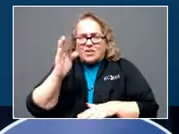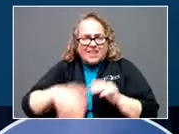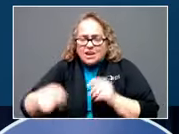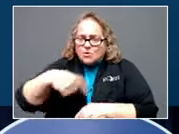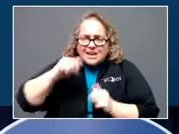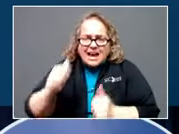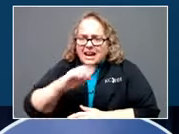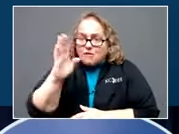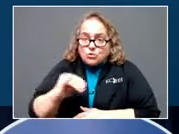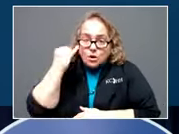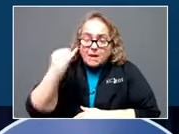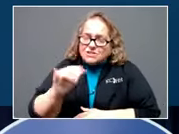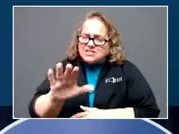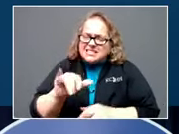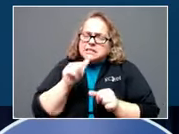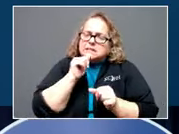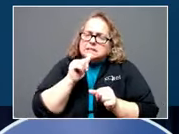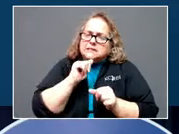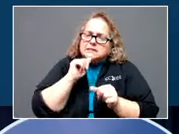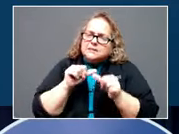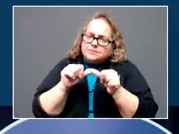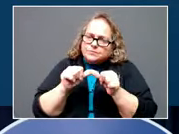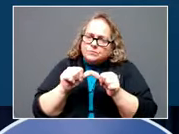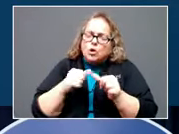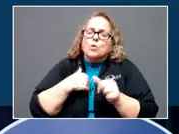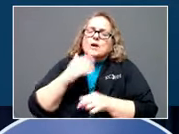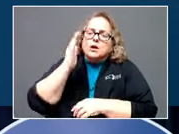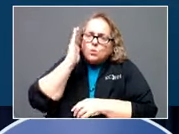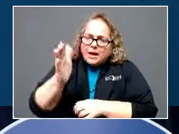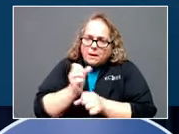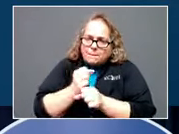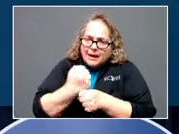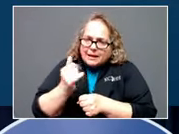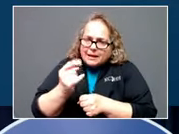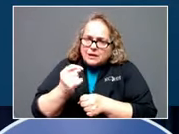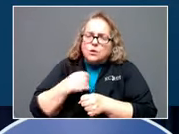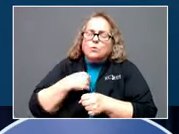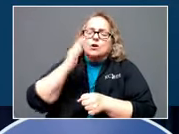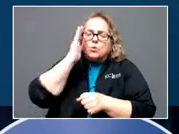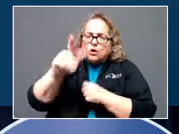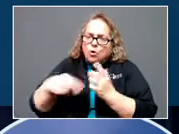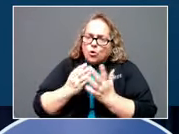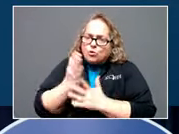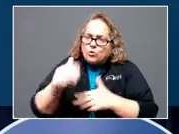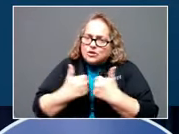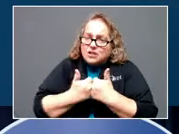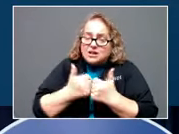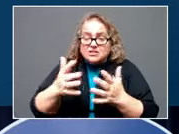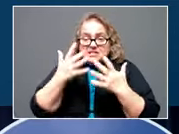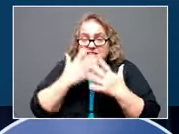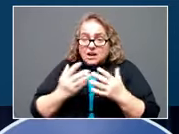with us. We will make it. We will get through these challenges. Sadly, we're going to lose more people before we